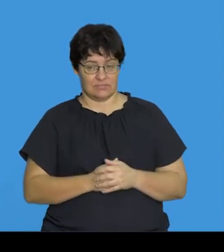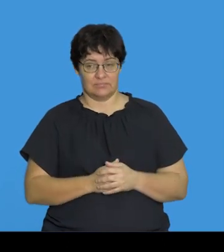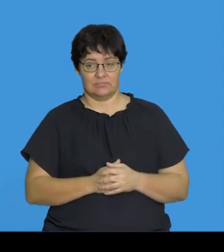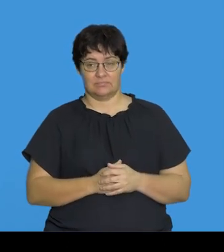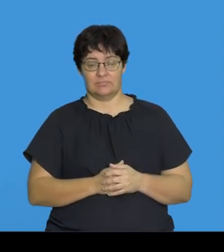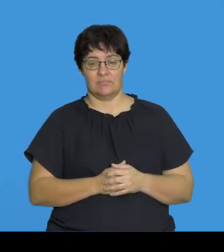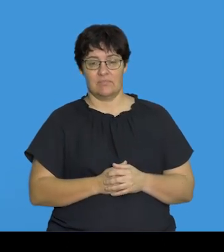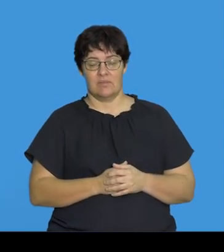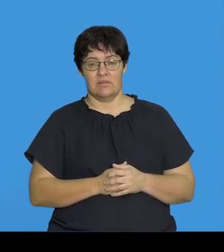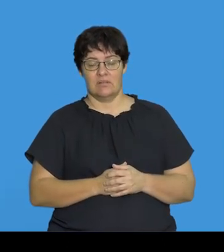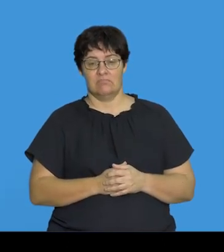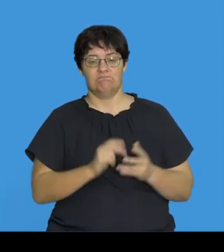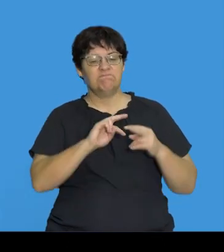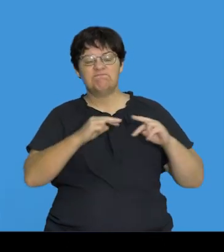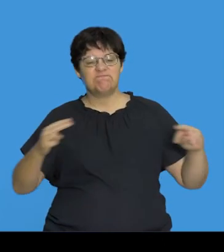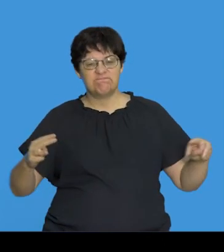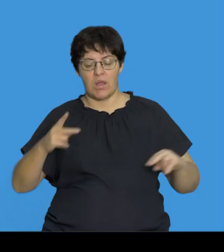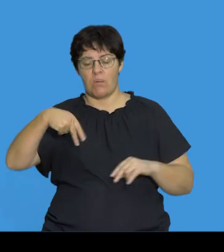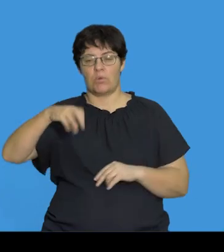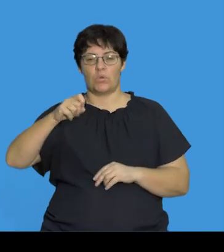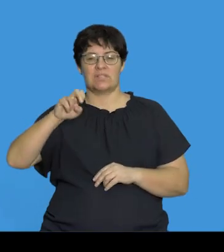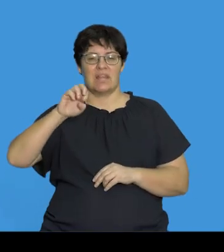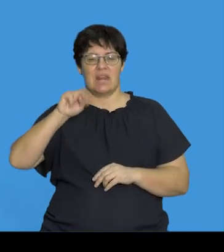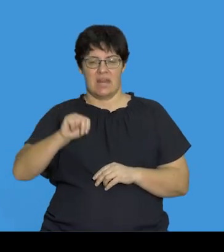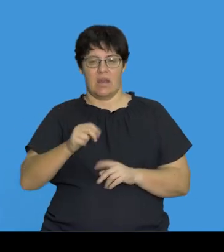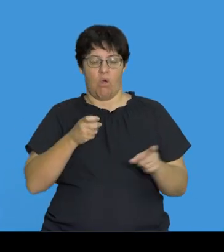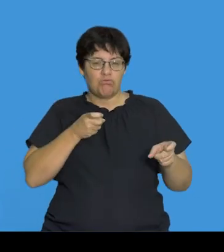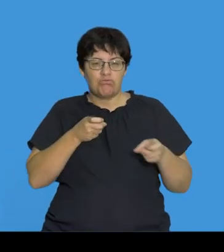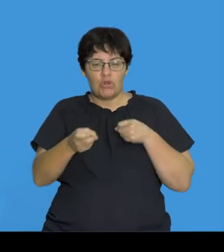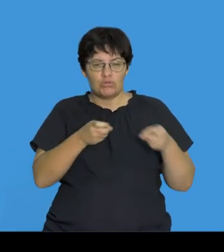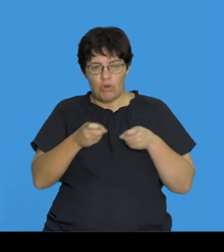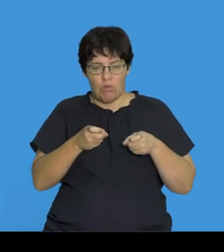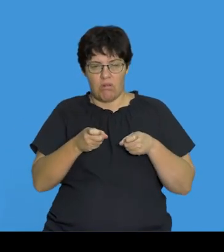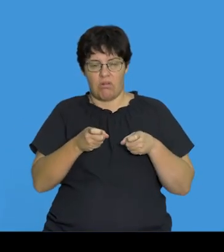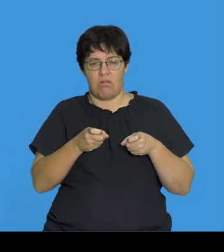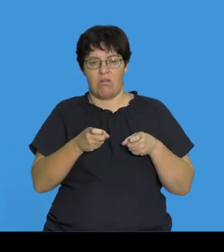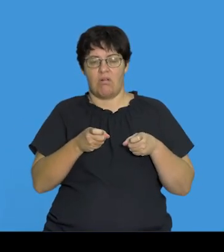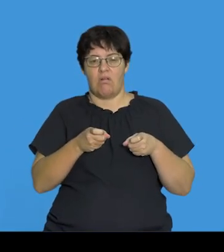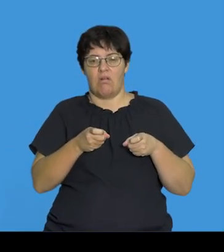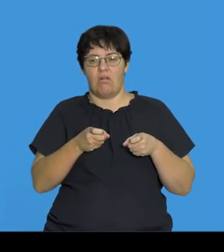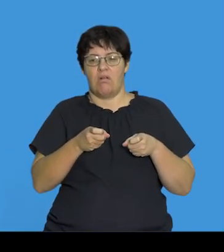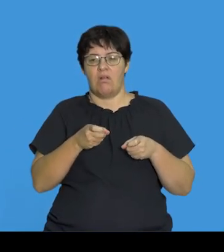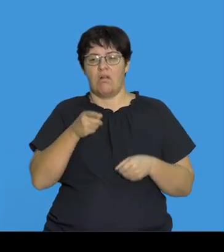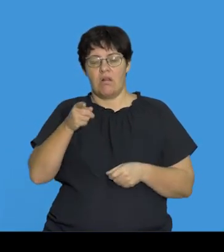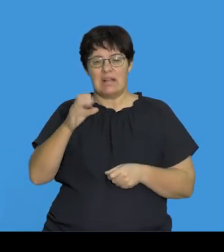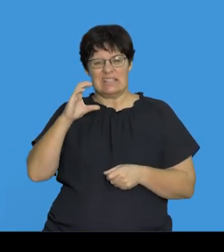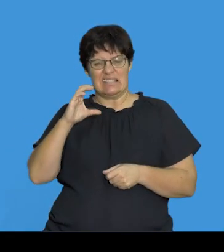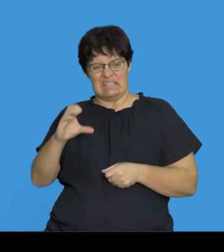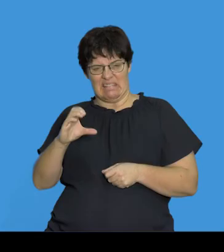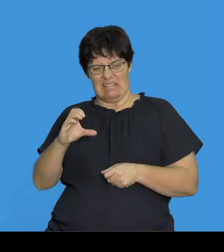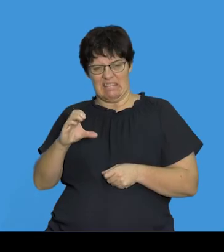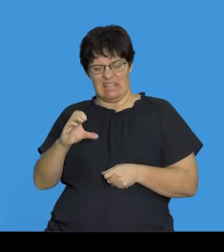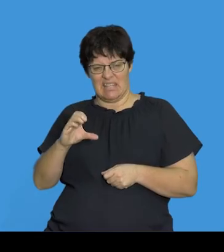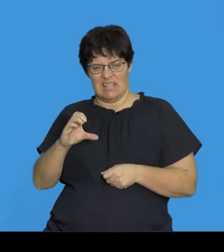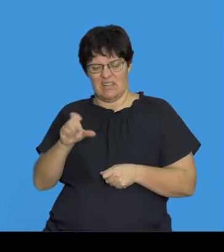question. Name the type of proteins that control the process named in question